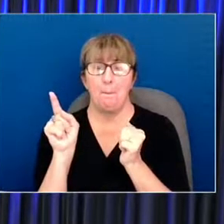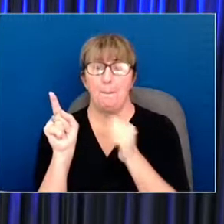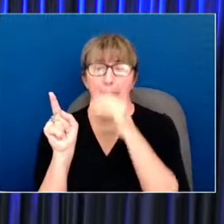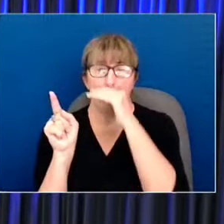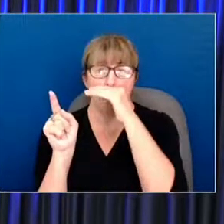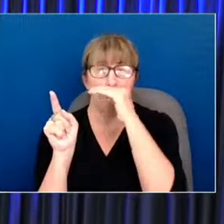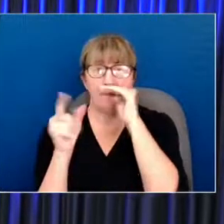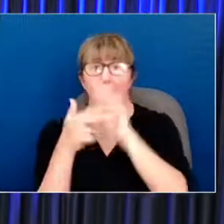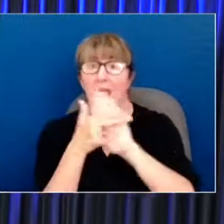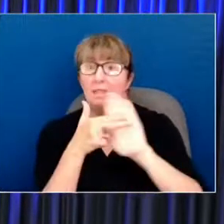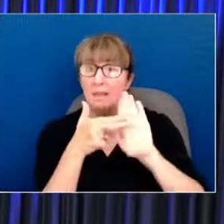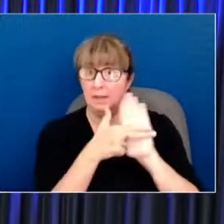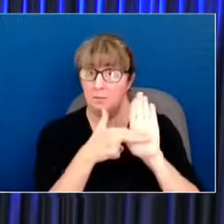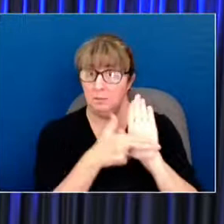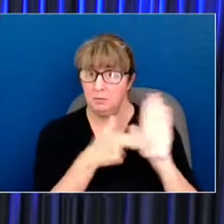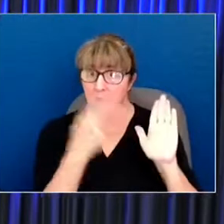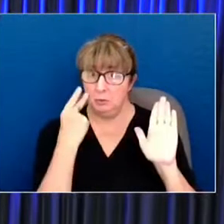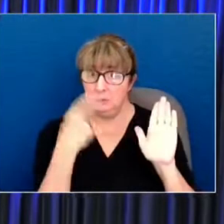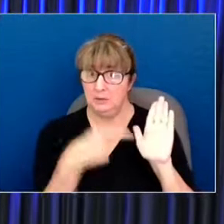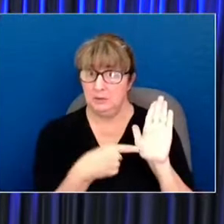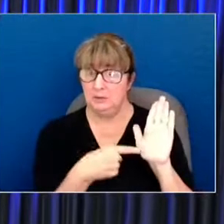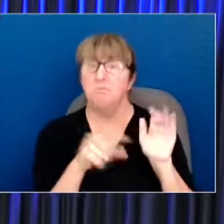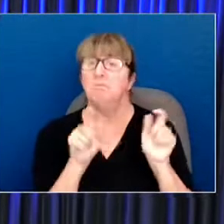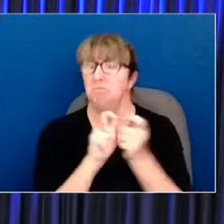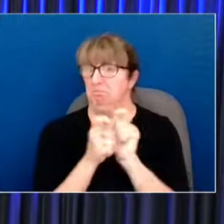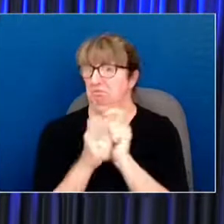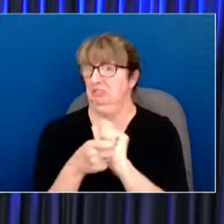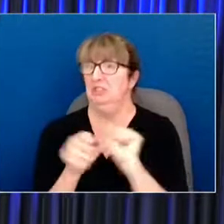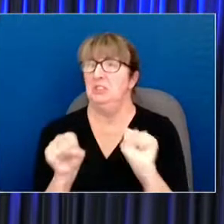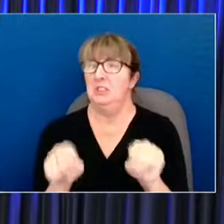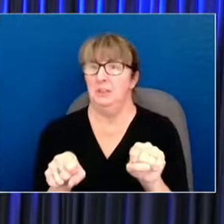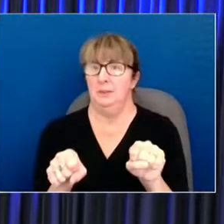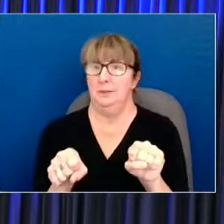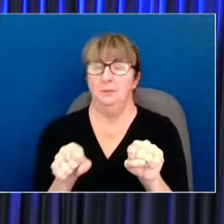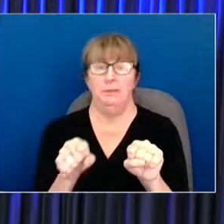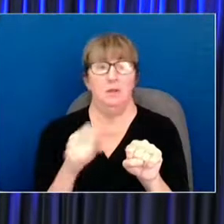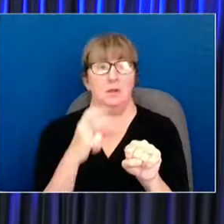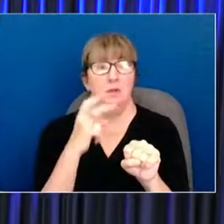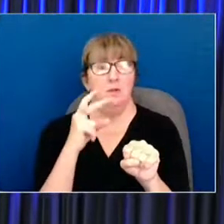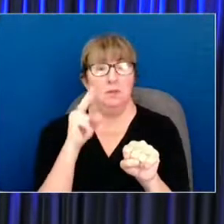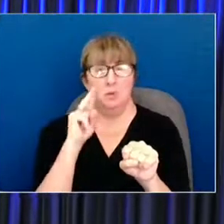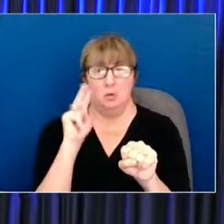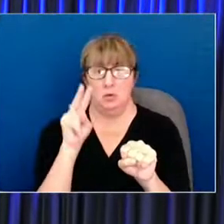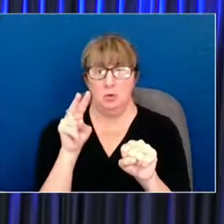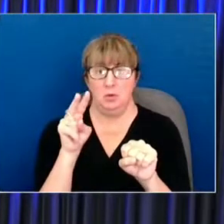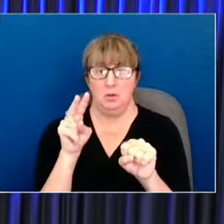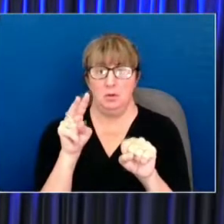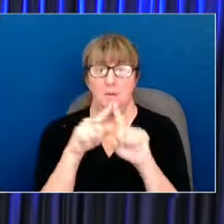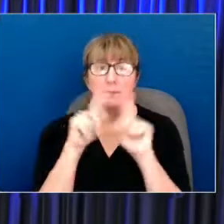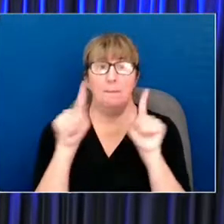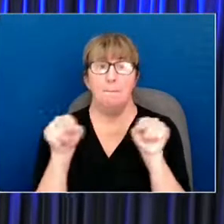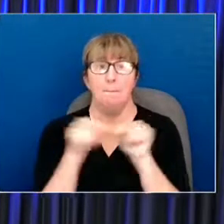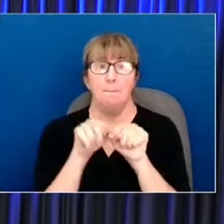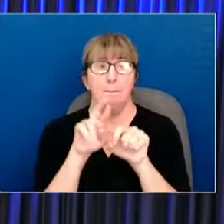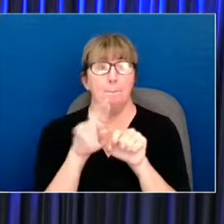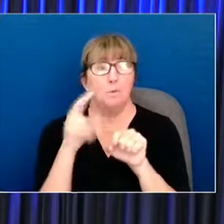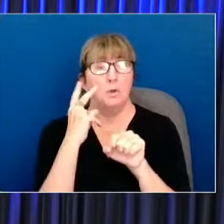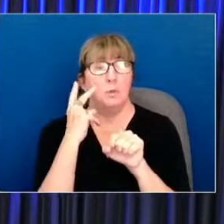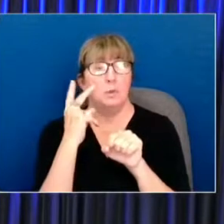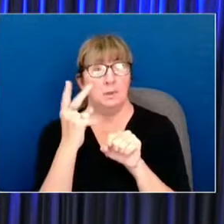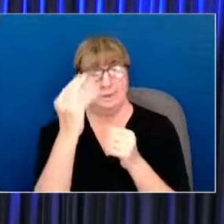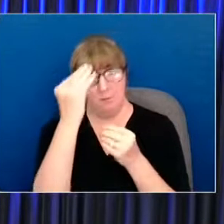labels that you see on the player itself can be changed. So if you look at the right of the banner, you'll see that link that says